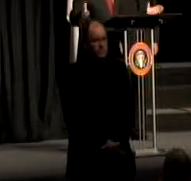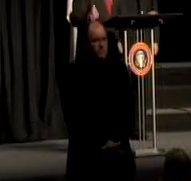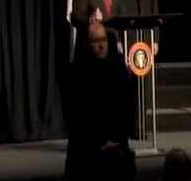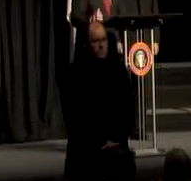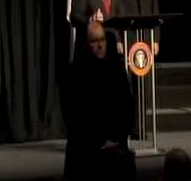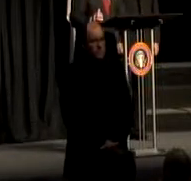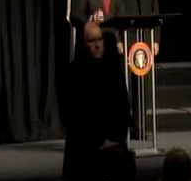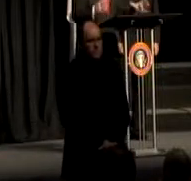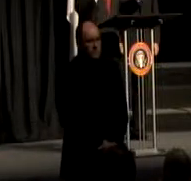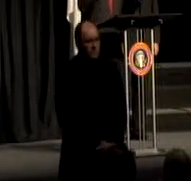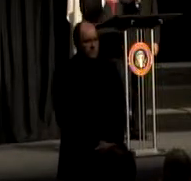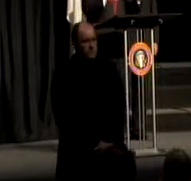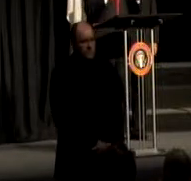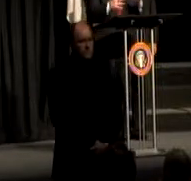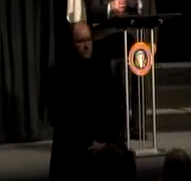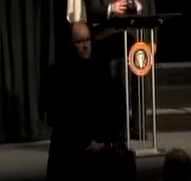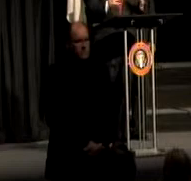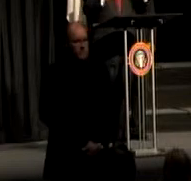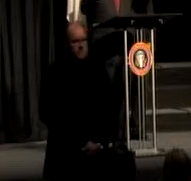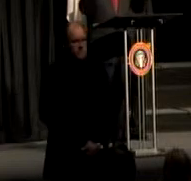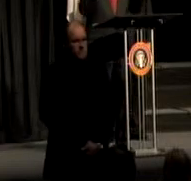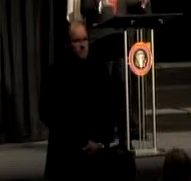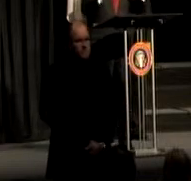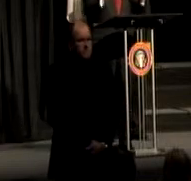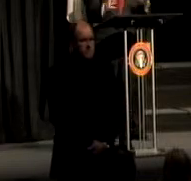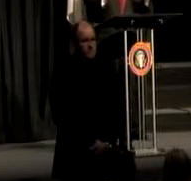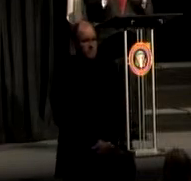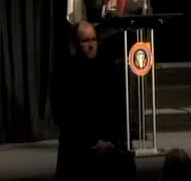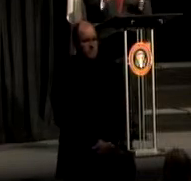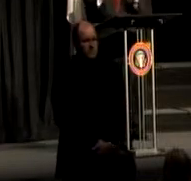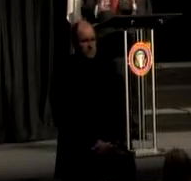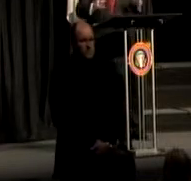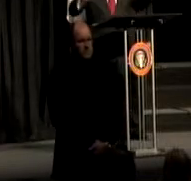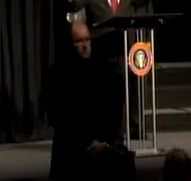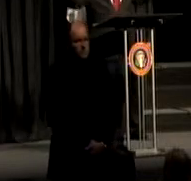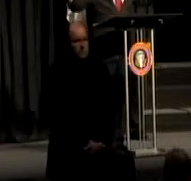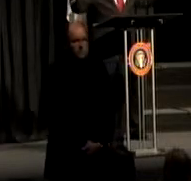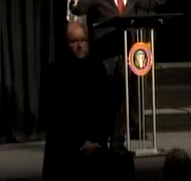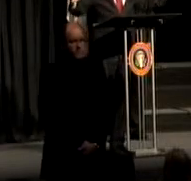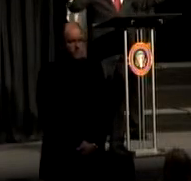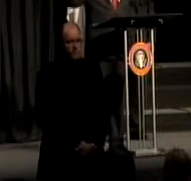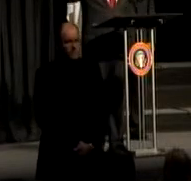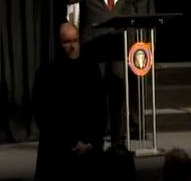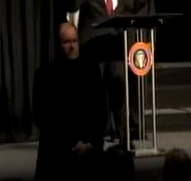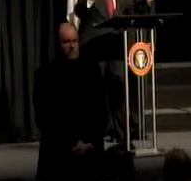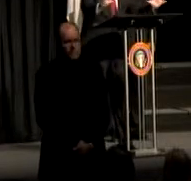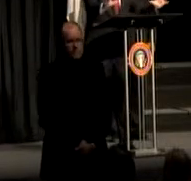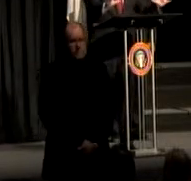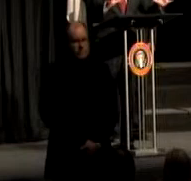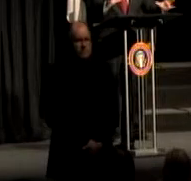gain from the church. It is to come to a body of Christ that is the greatest power on the planet of the earth is the body of Christ